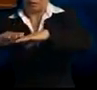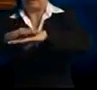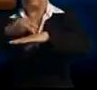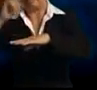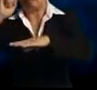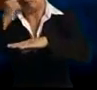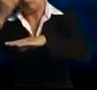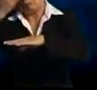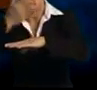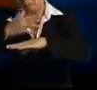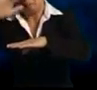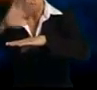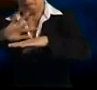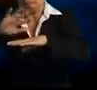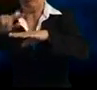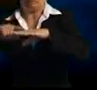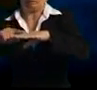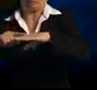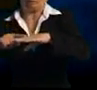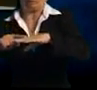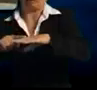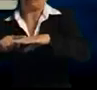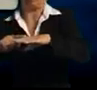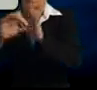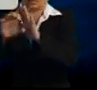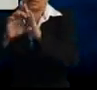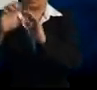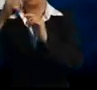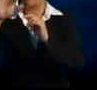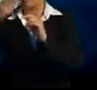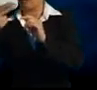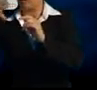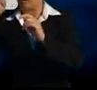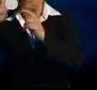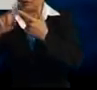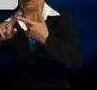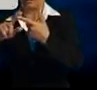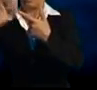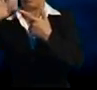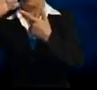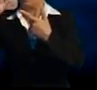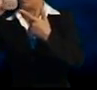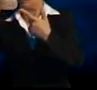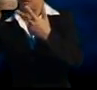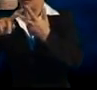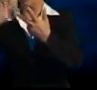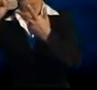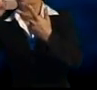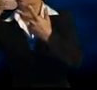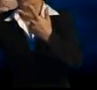dull and brittle. Examples of this are graphite or carbon,